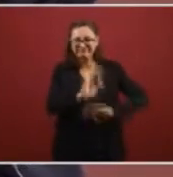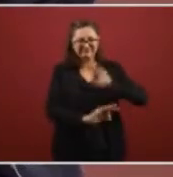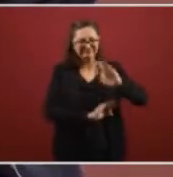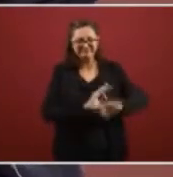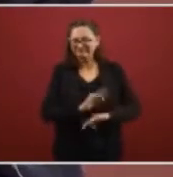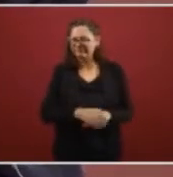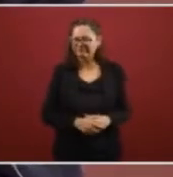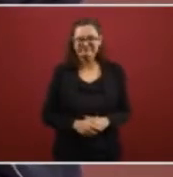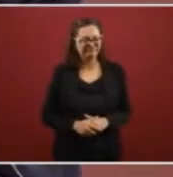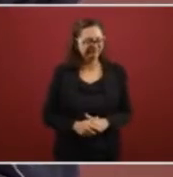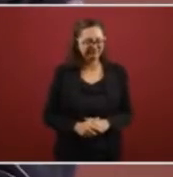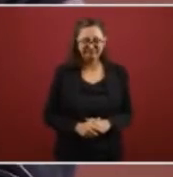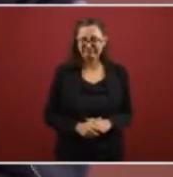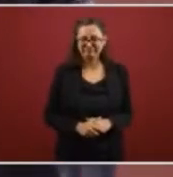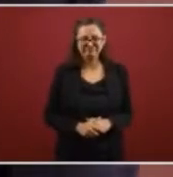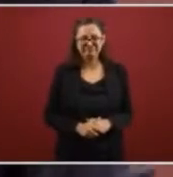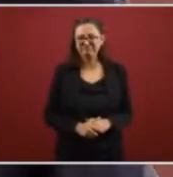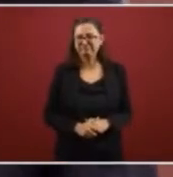to give a deal